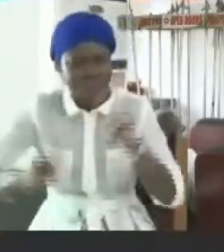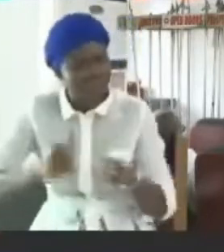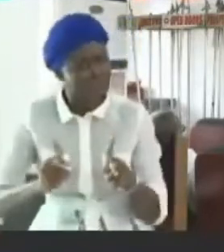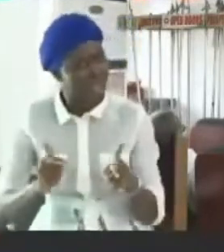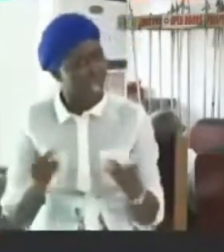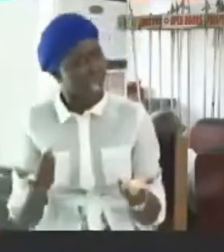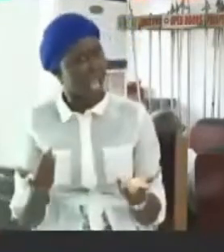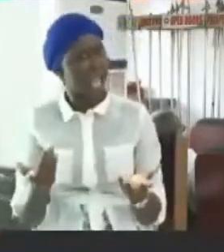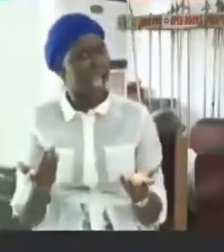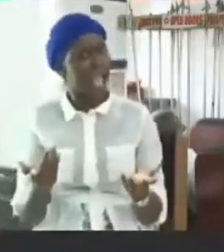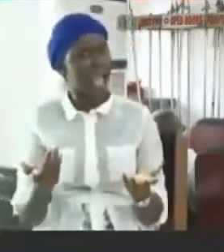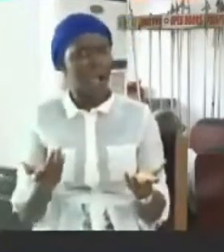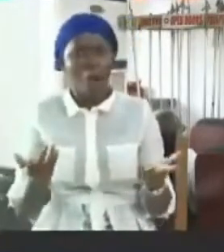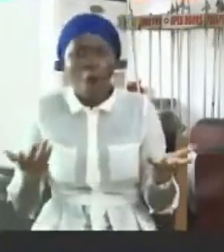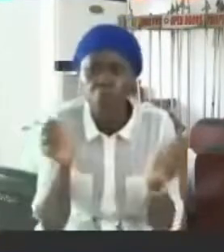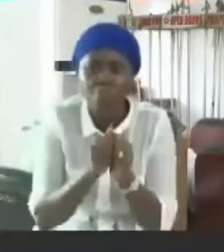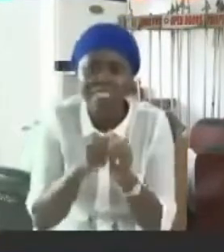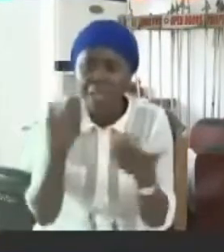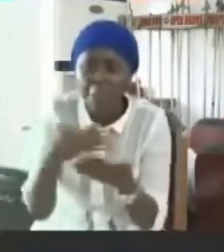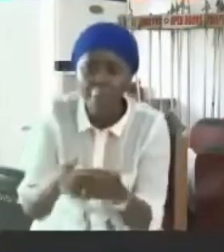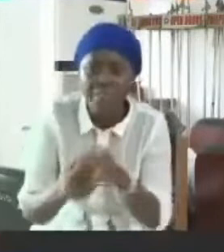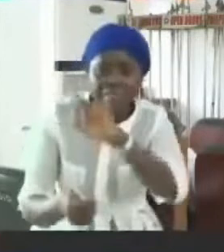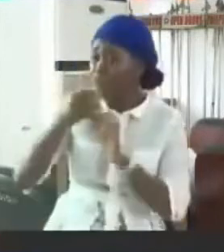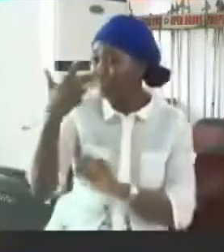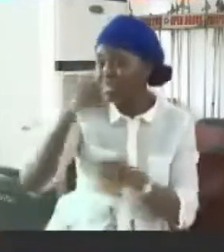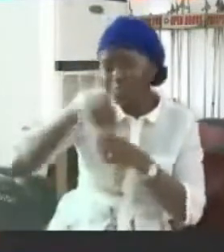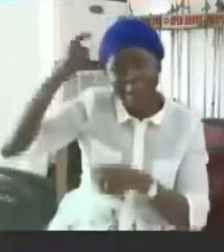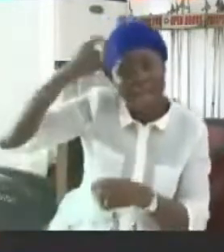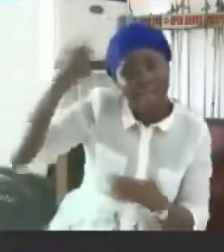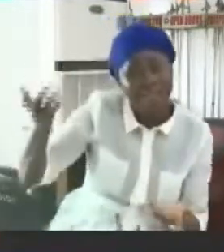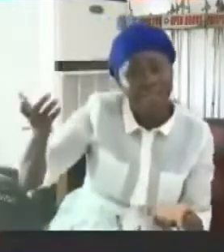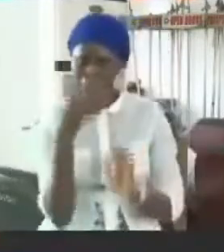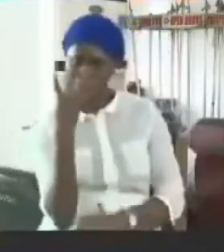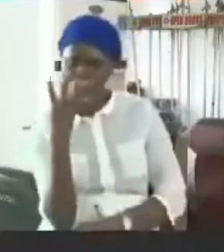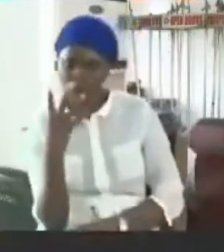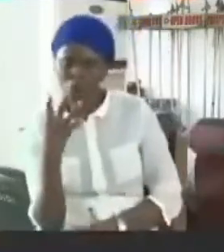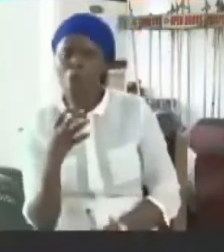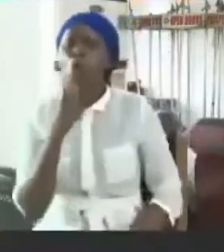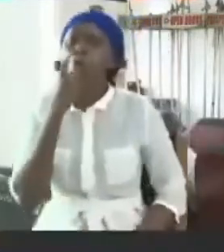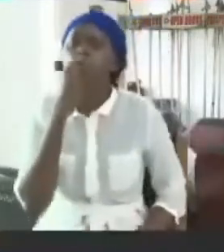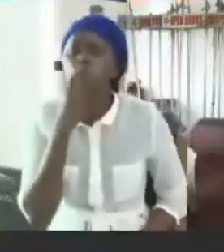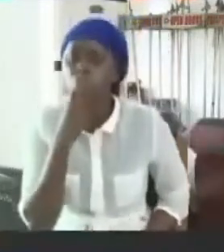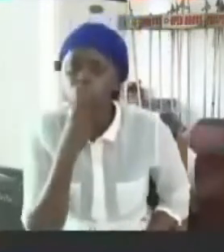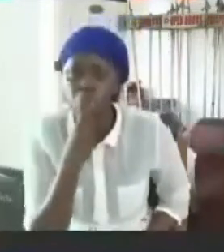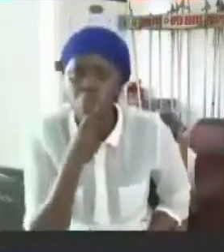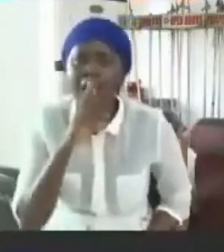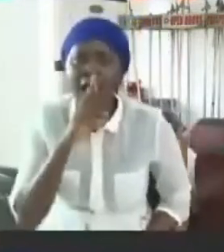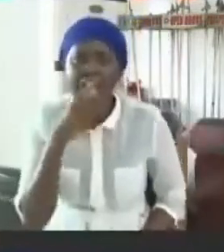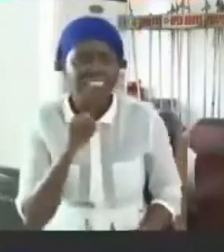do they want to do with the money? That's question number three. Question number four. Who are the